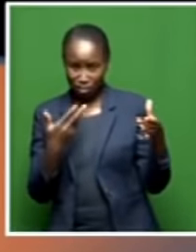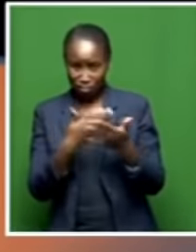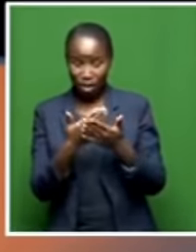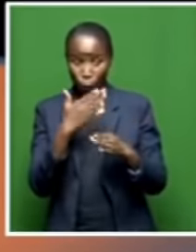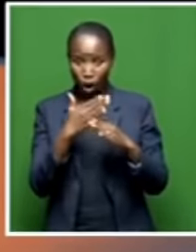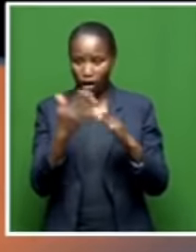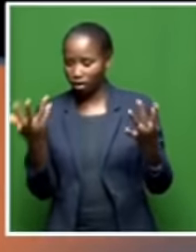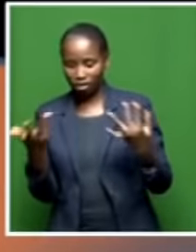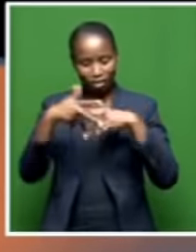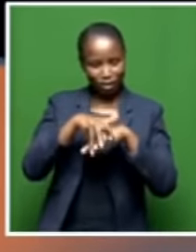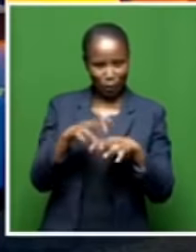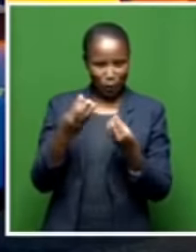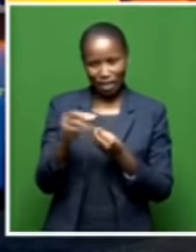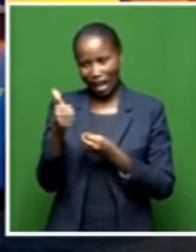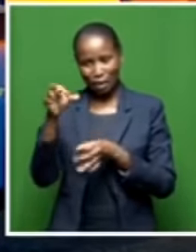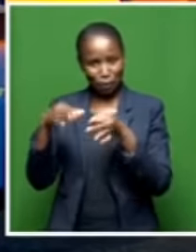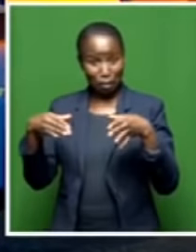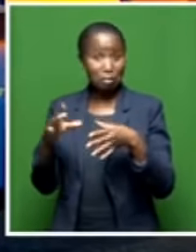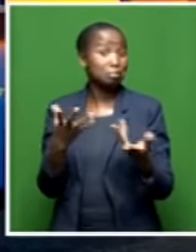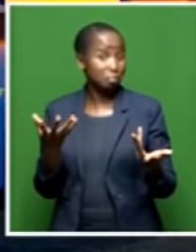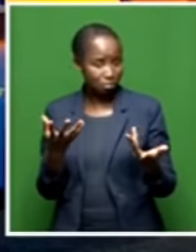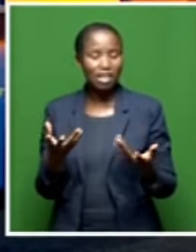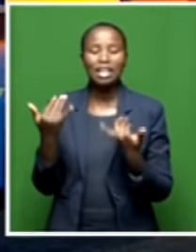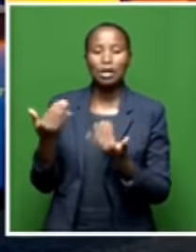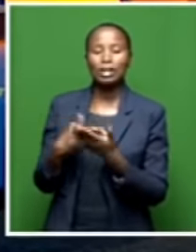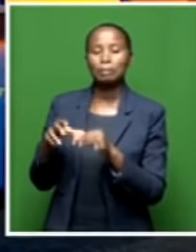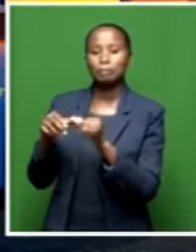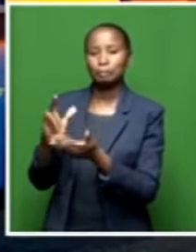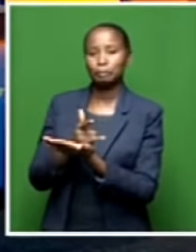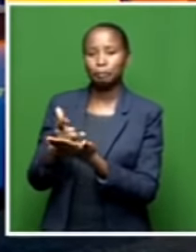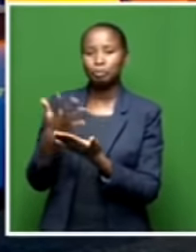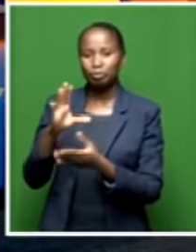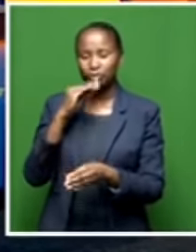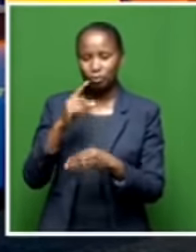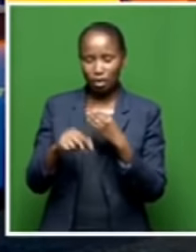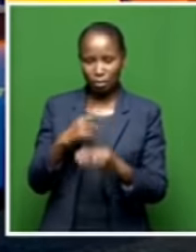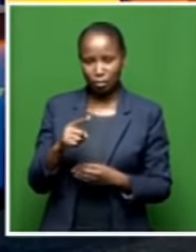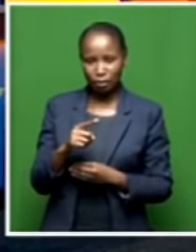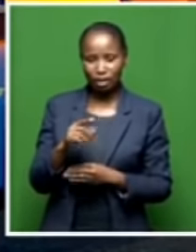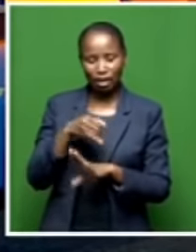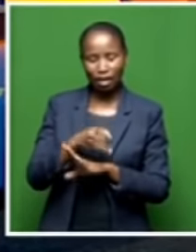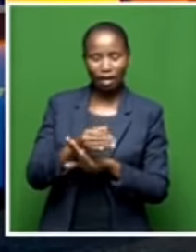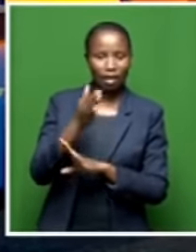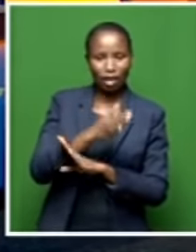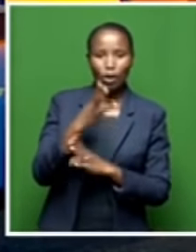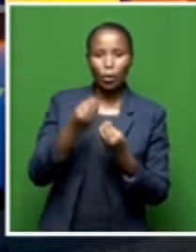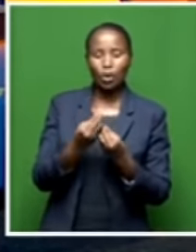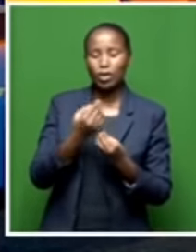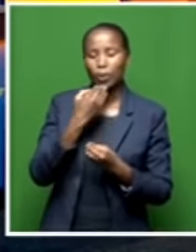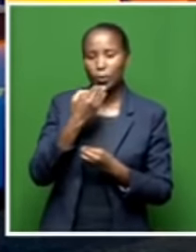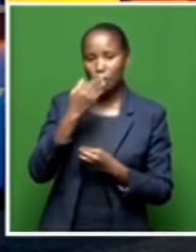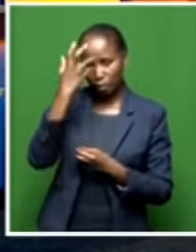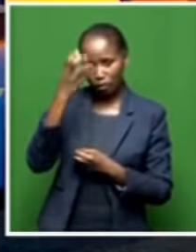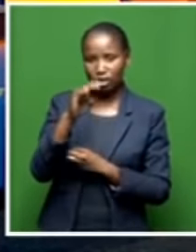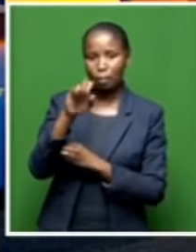with our conversation. We spoke a little bit earlier with Professor Booysen, just giving us her version of what